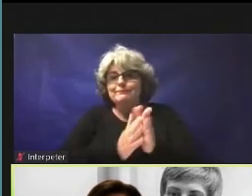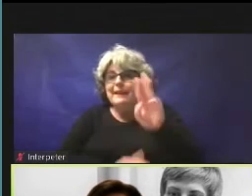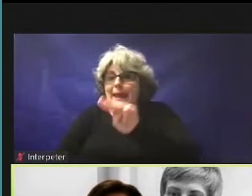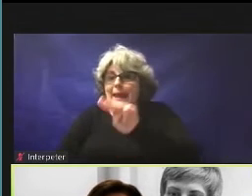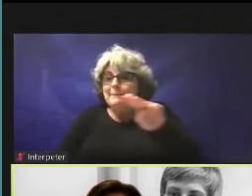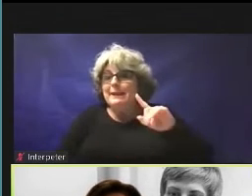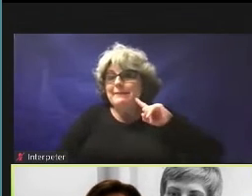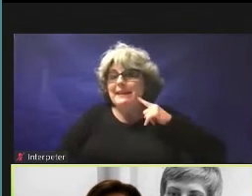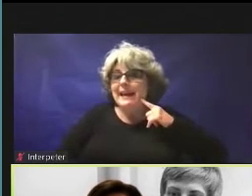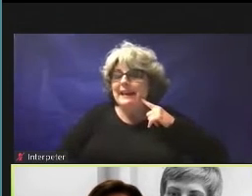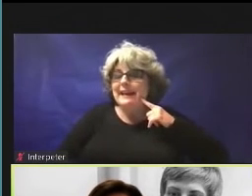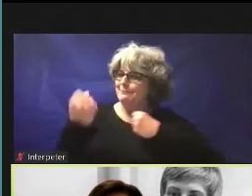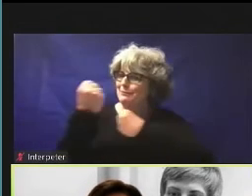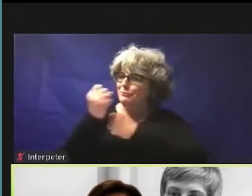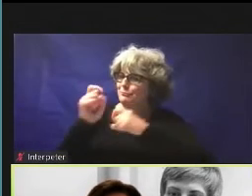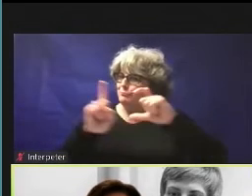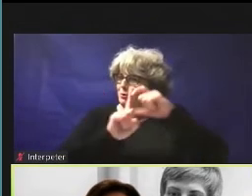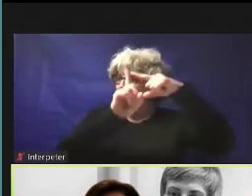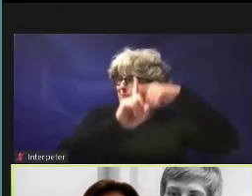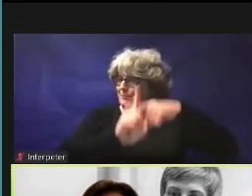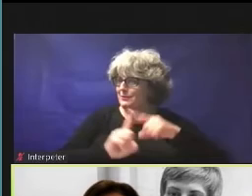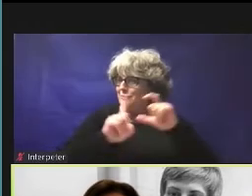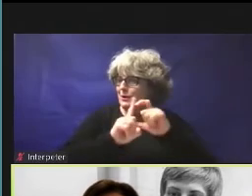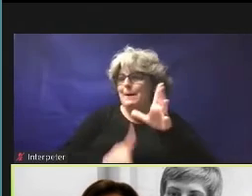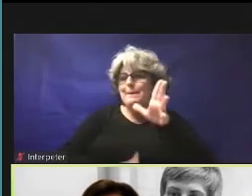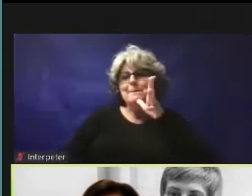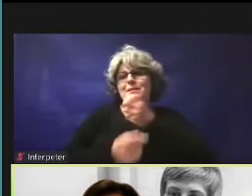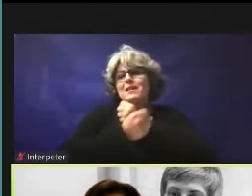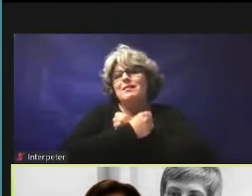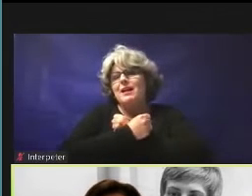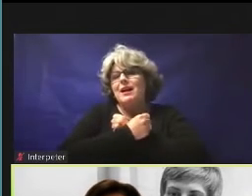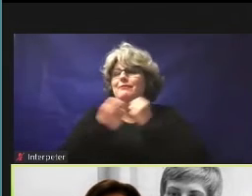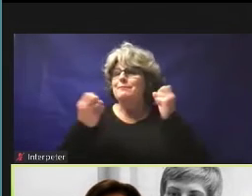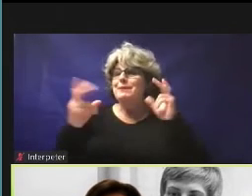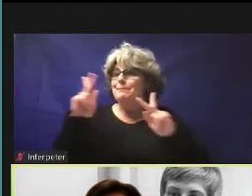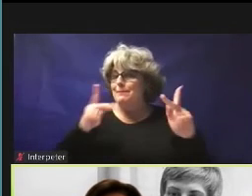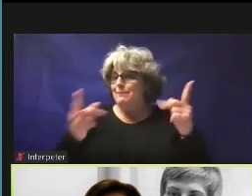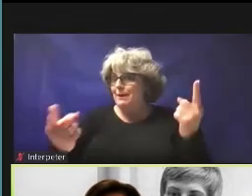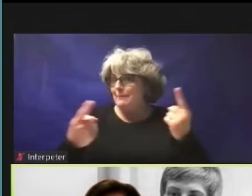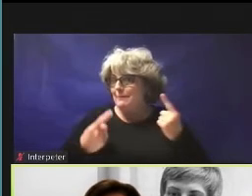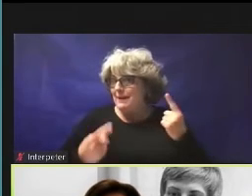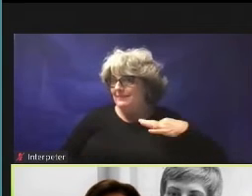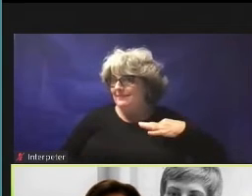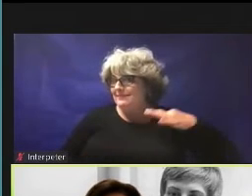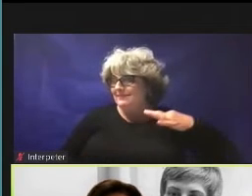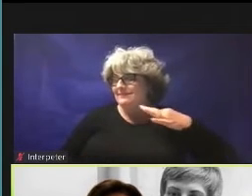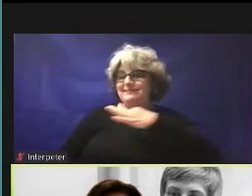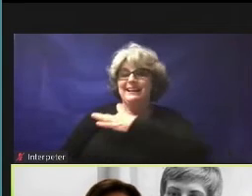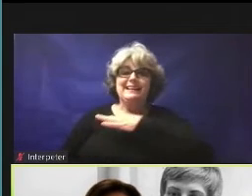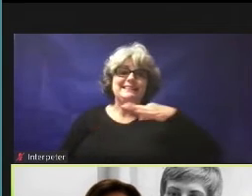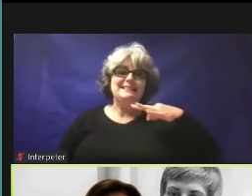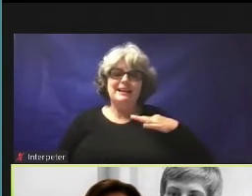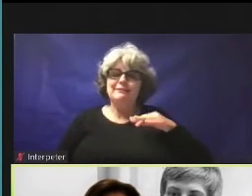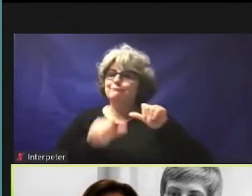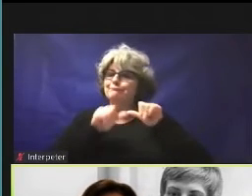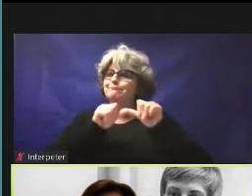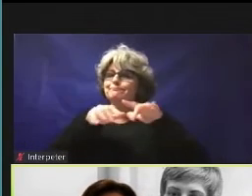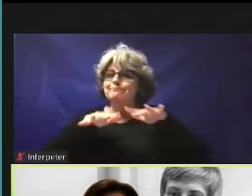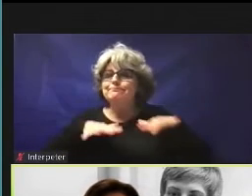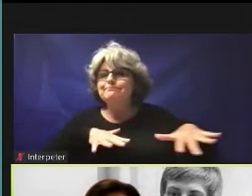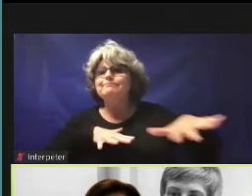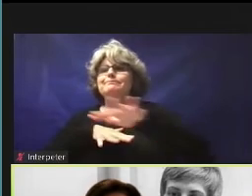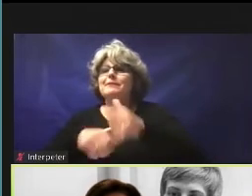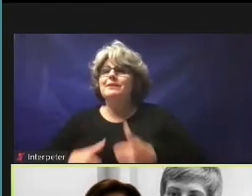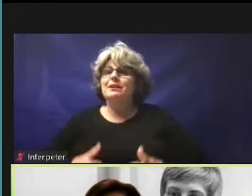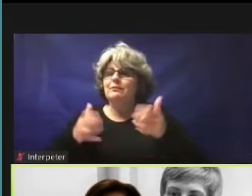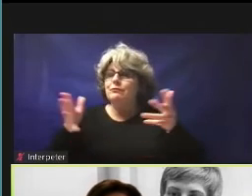M&Ms and words of support. She loved how so many returned volunteers and Peace Corps staff members continued throughout their